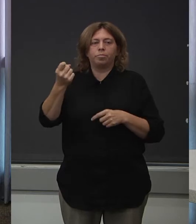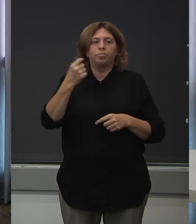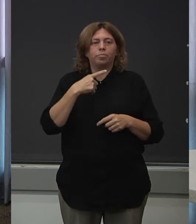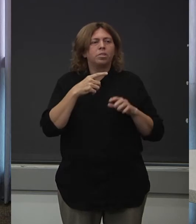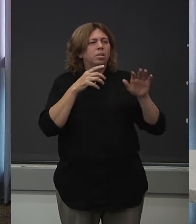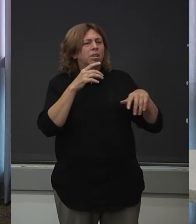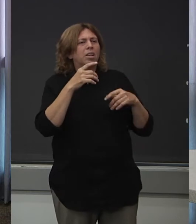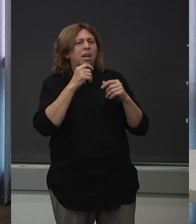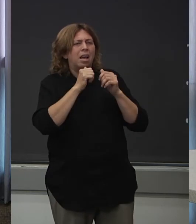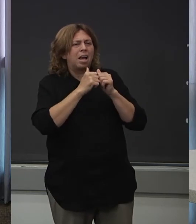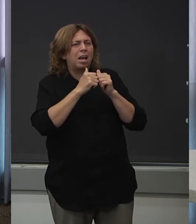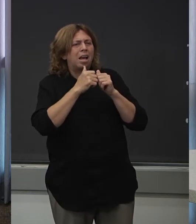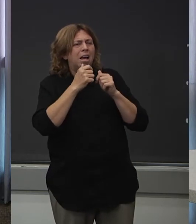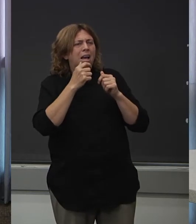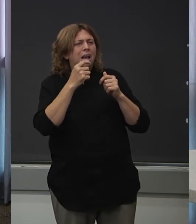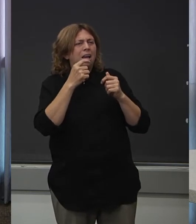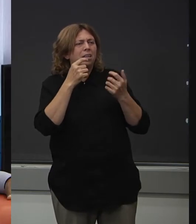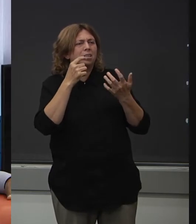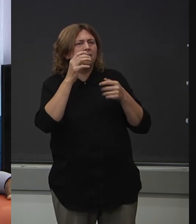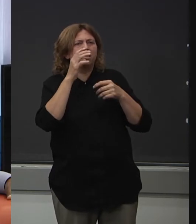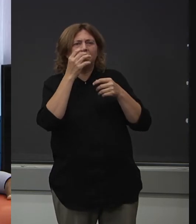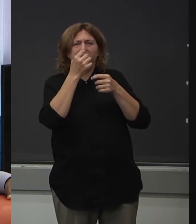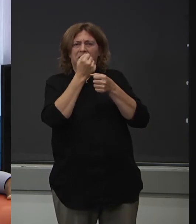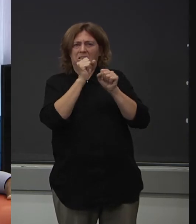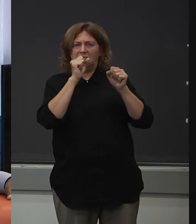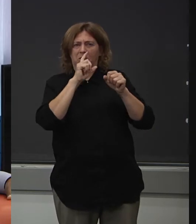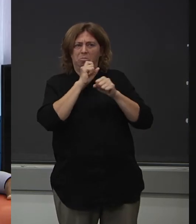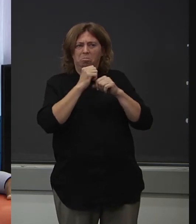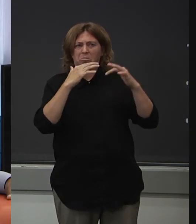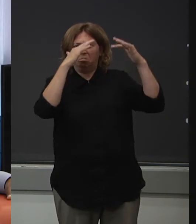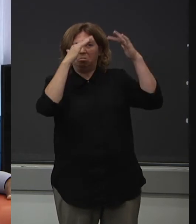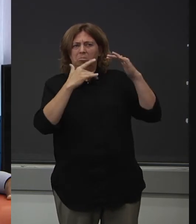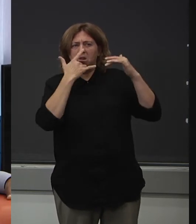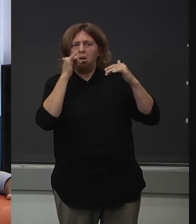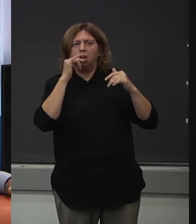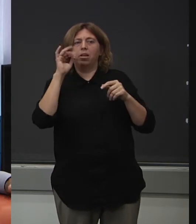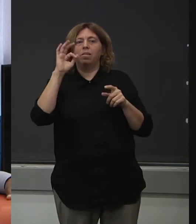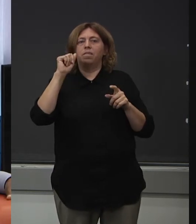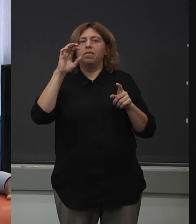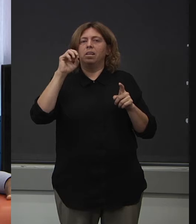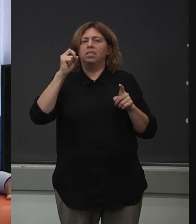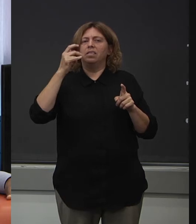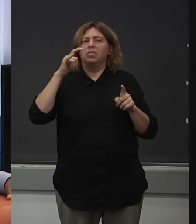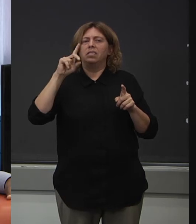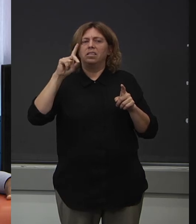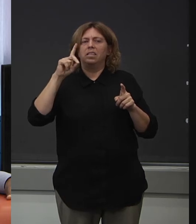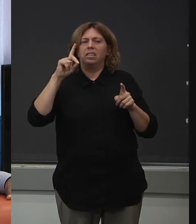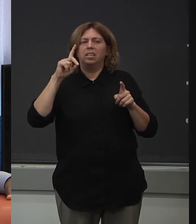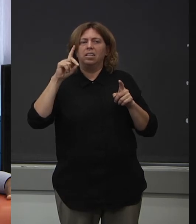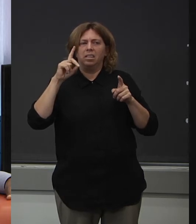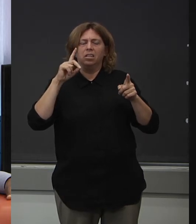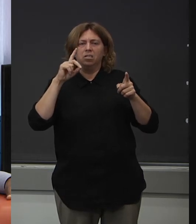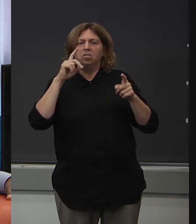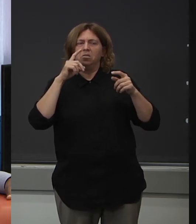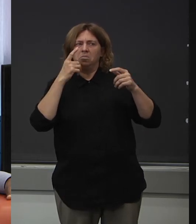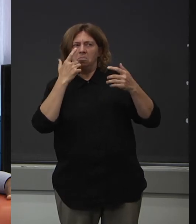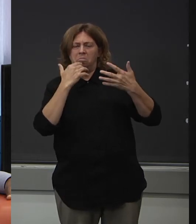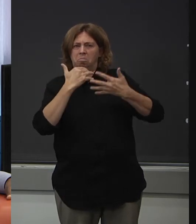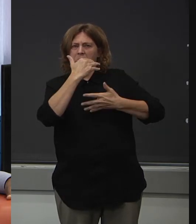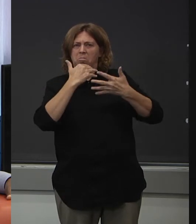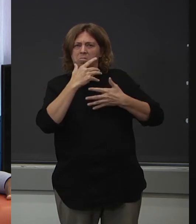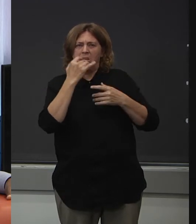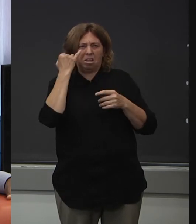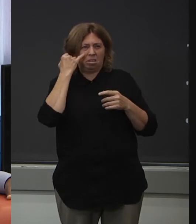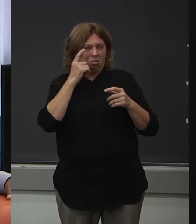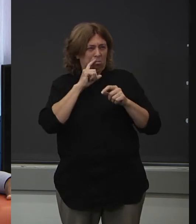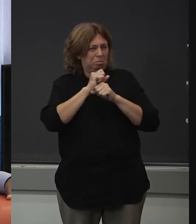wouldn't be very effective. So as stated previously, face shields are